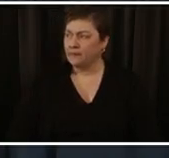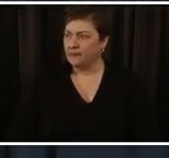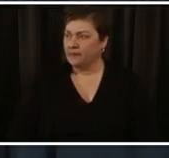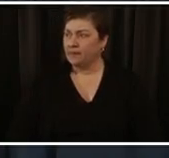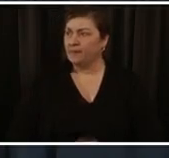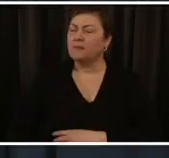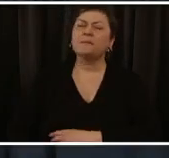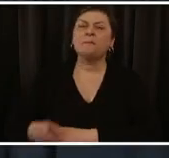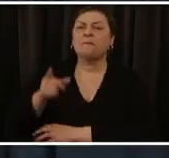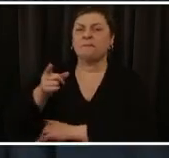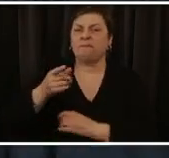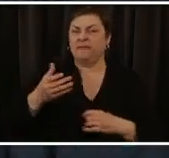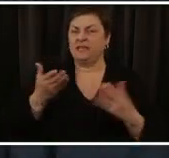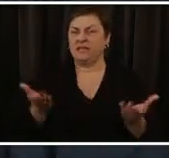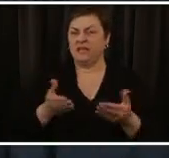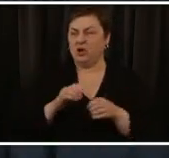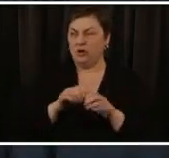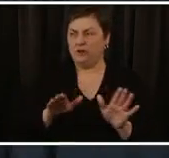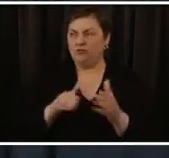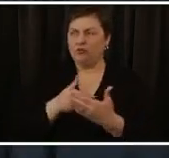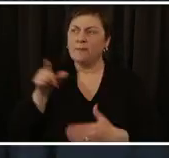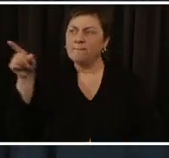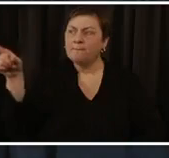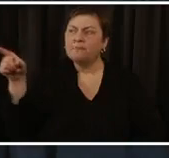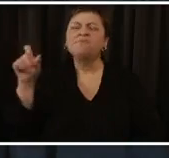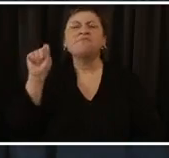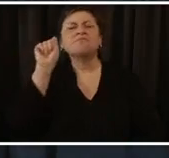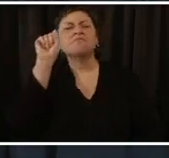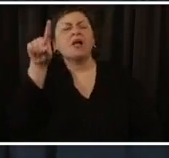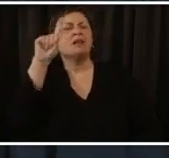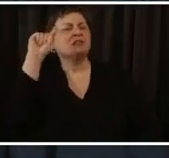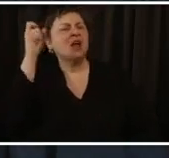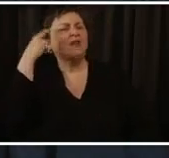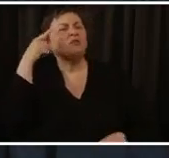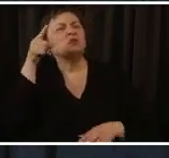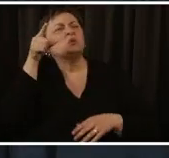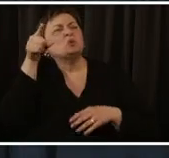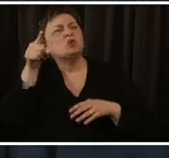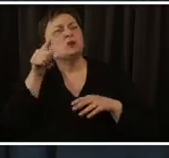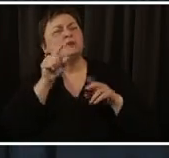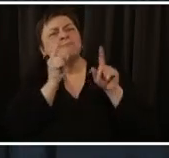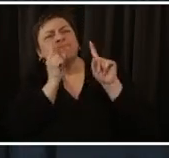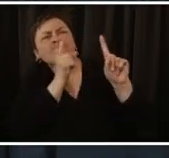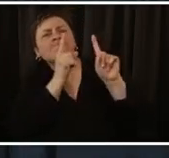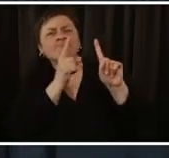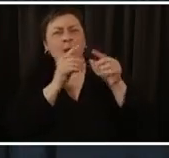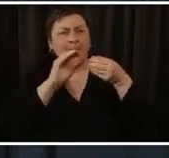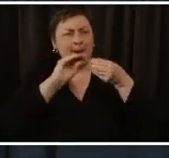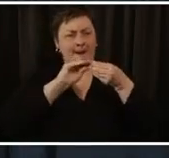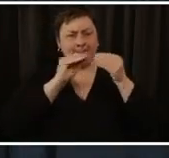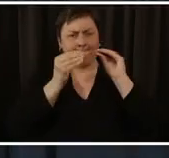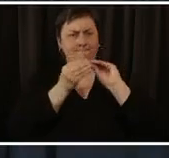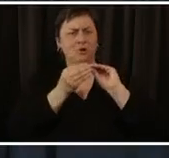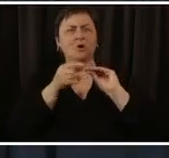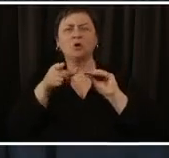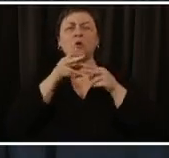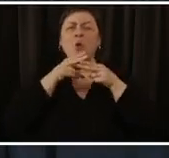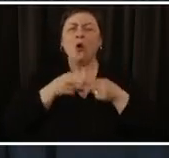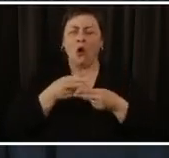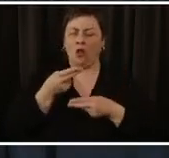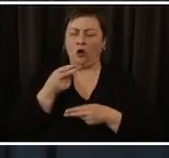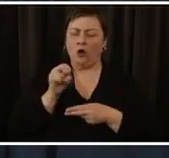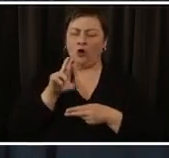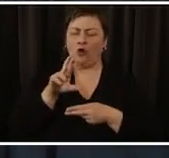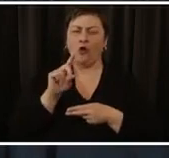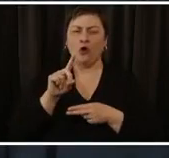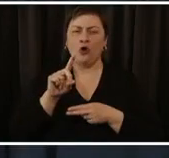Governor, do you have a specific figure that you're looking at as a benchmark for what you consider herd immunity or